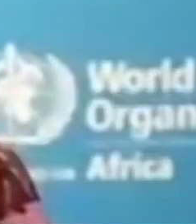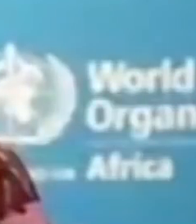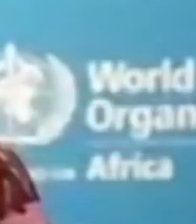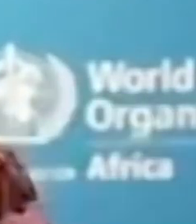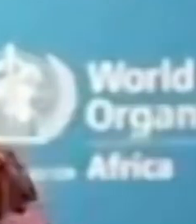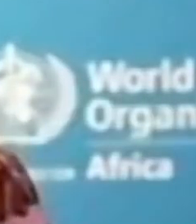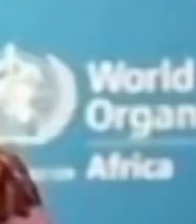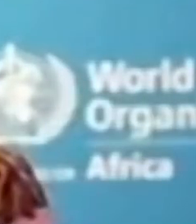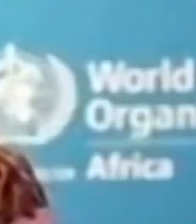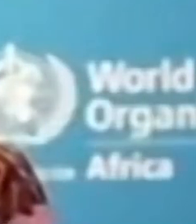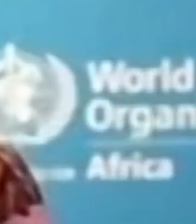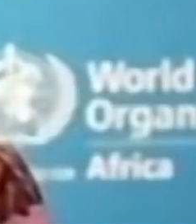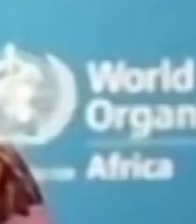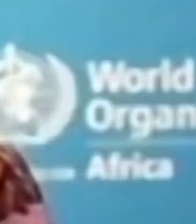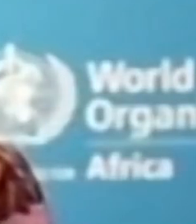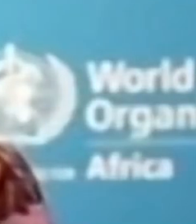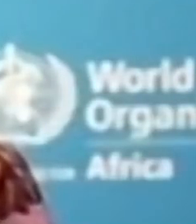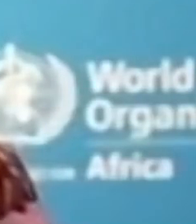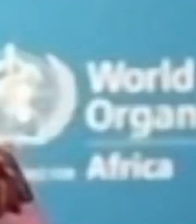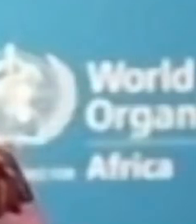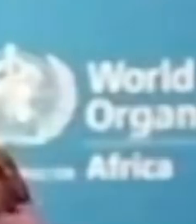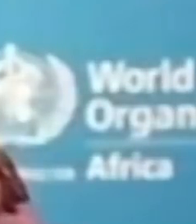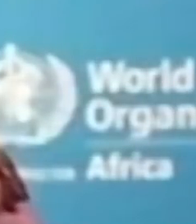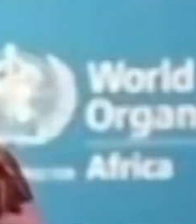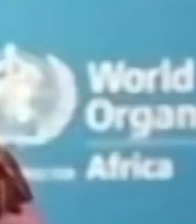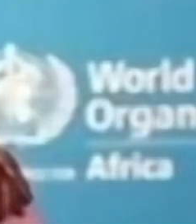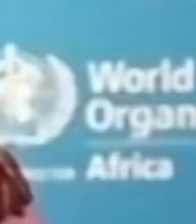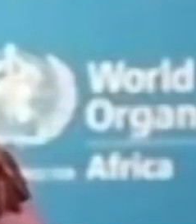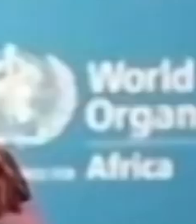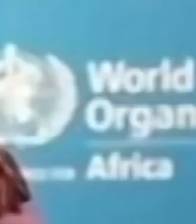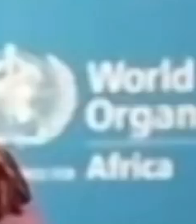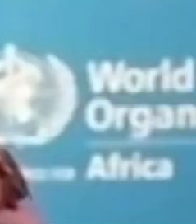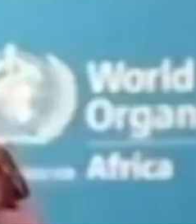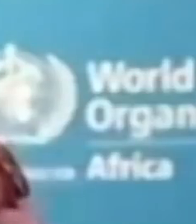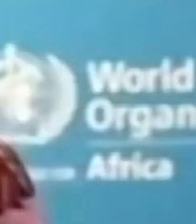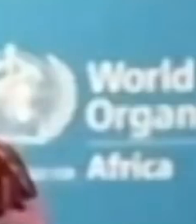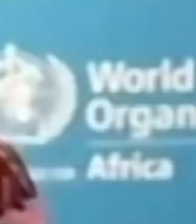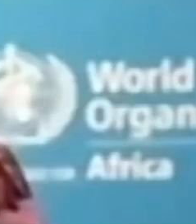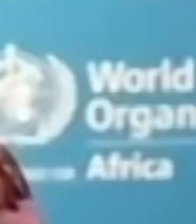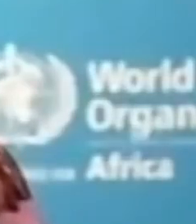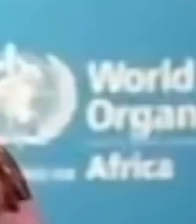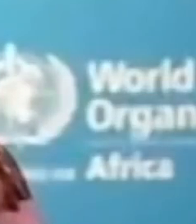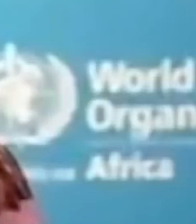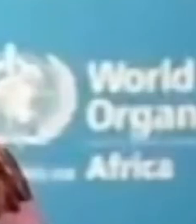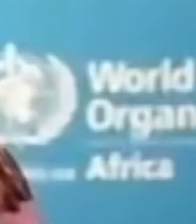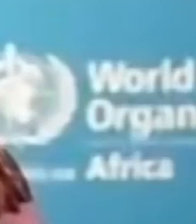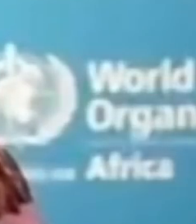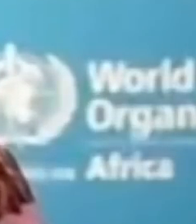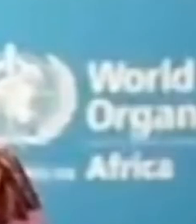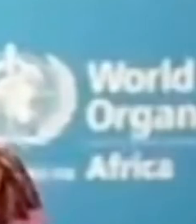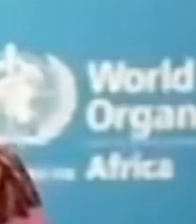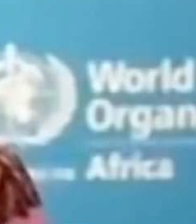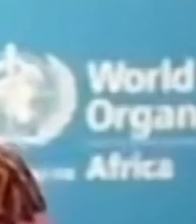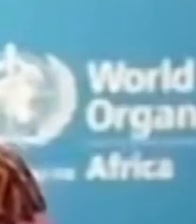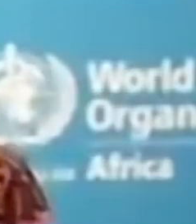enabling economies to continue to grow and stopping the spread of a pandemic that can